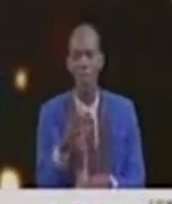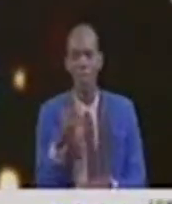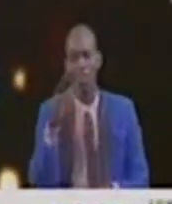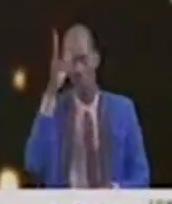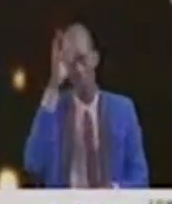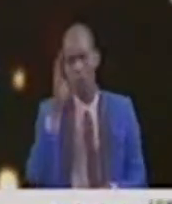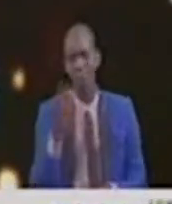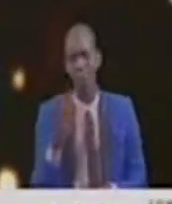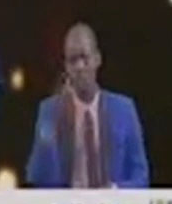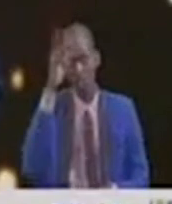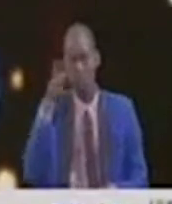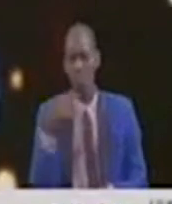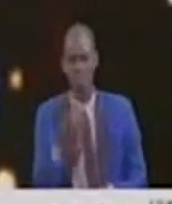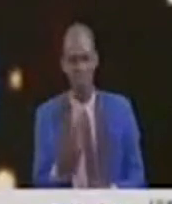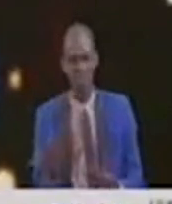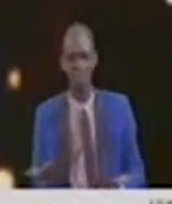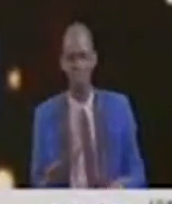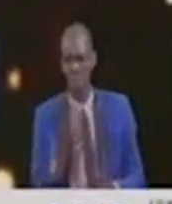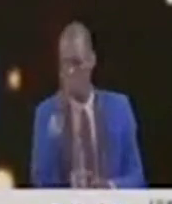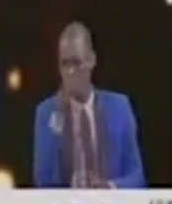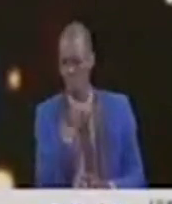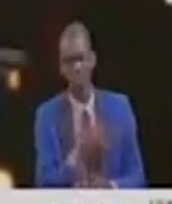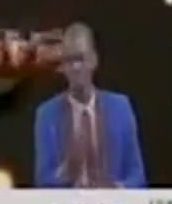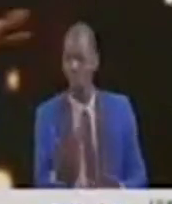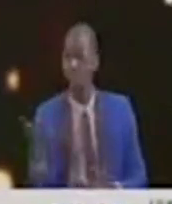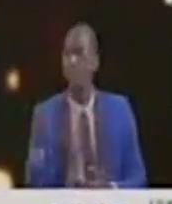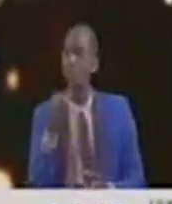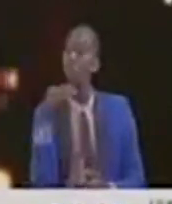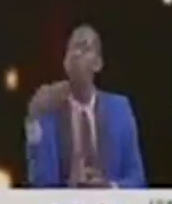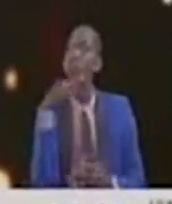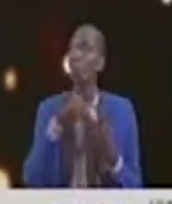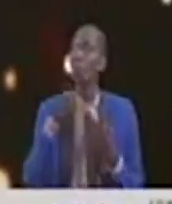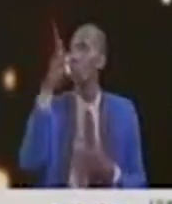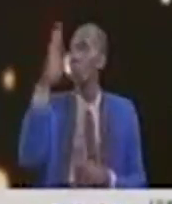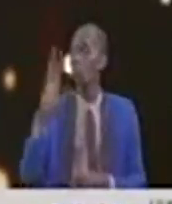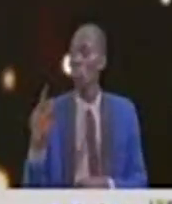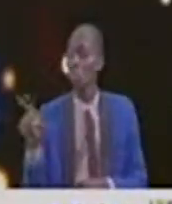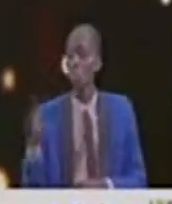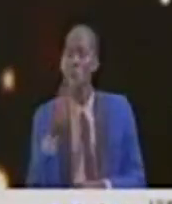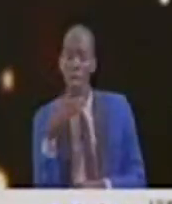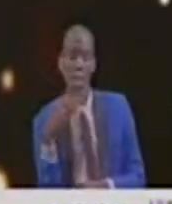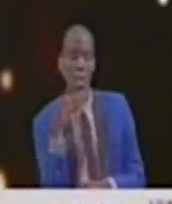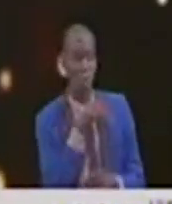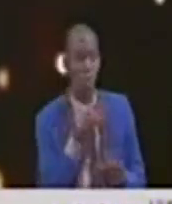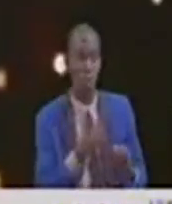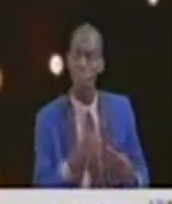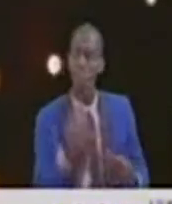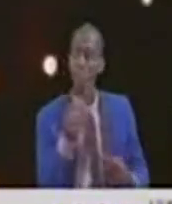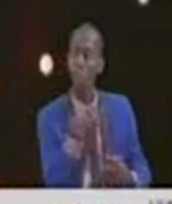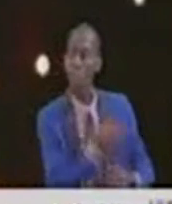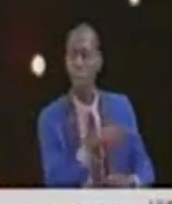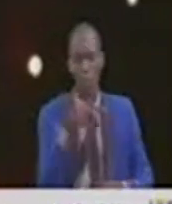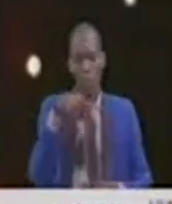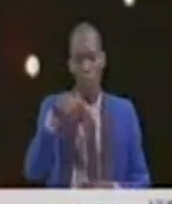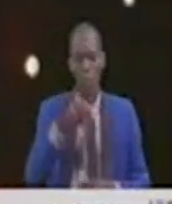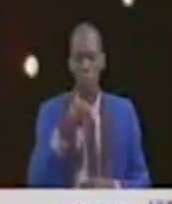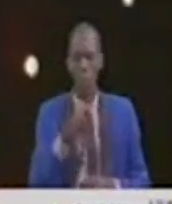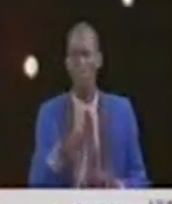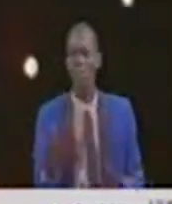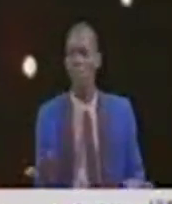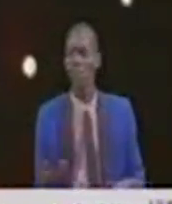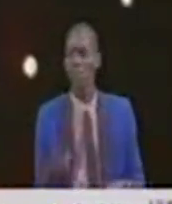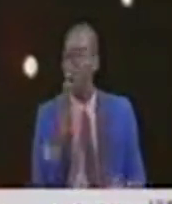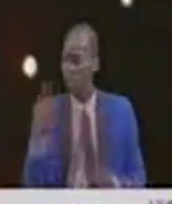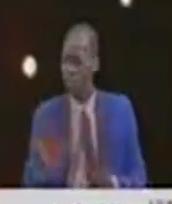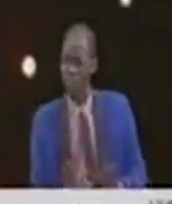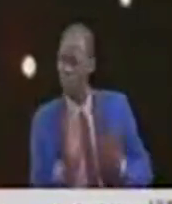ordinary man, a man like yourself. What's his name? Peter. Go and tell him. Are you fearing